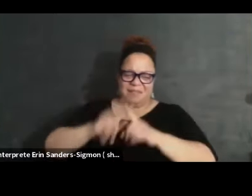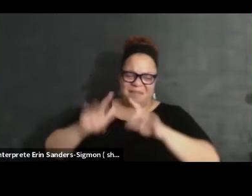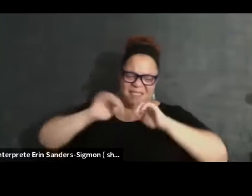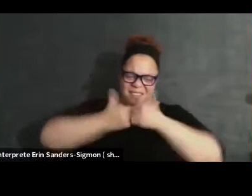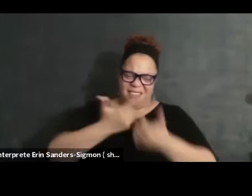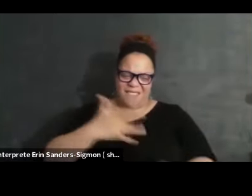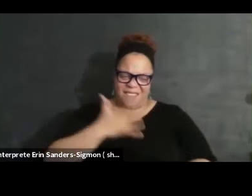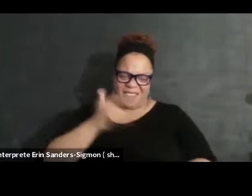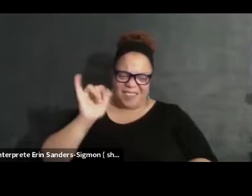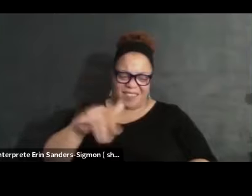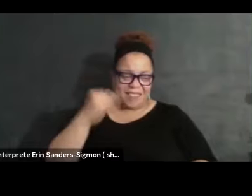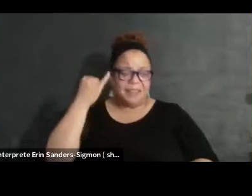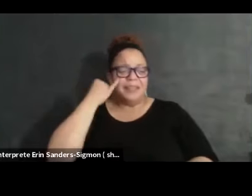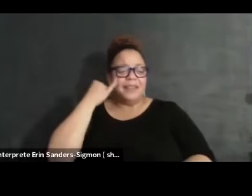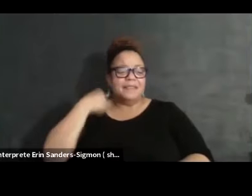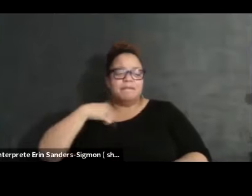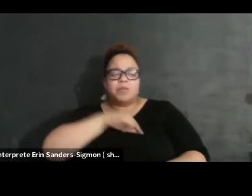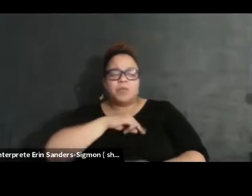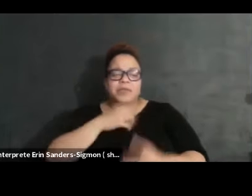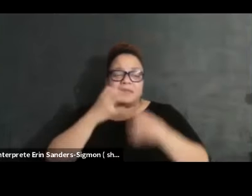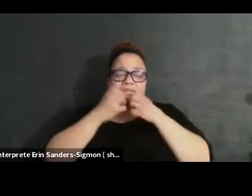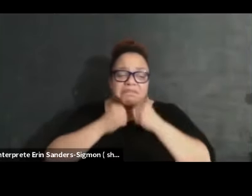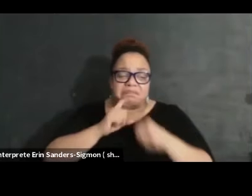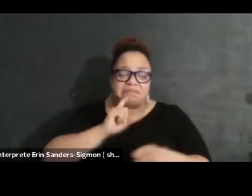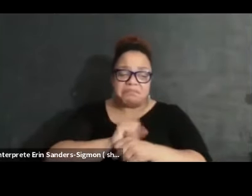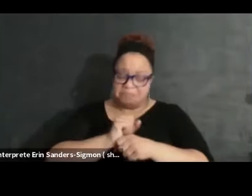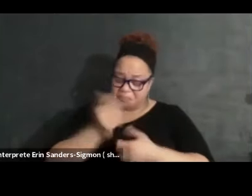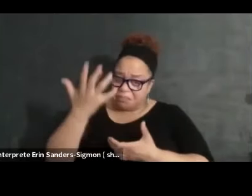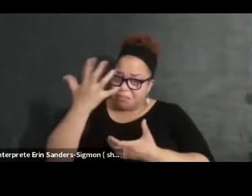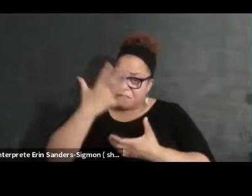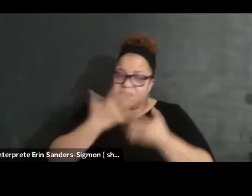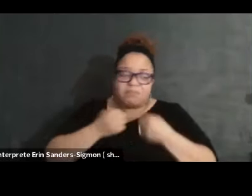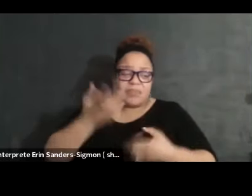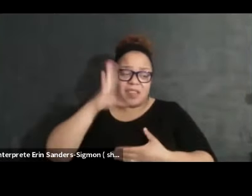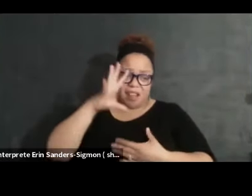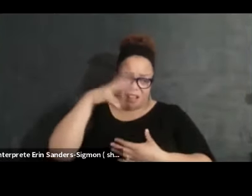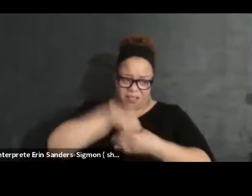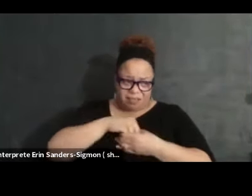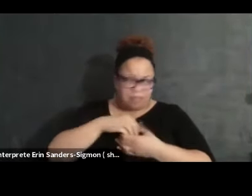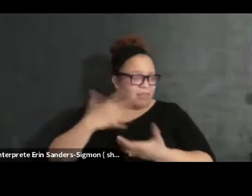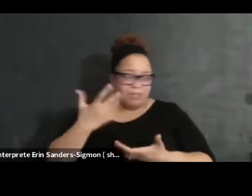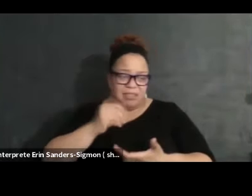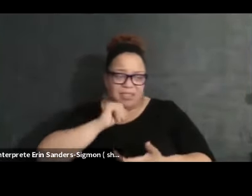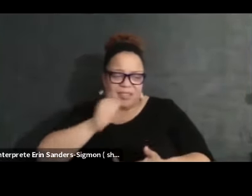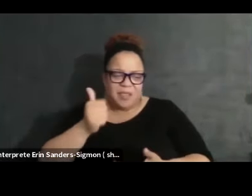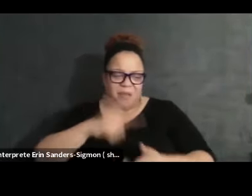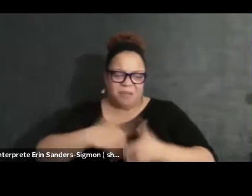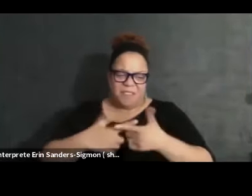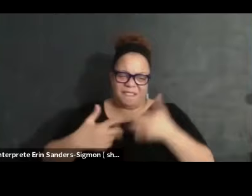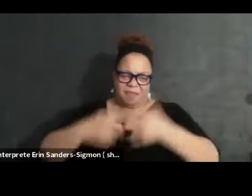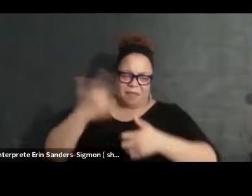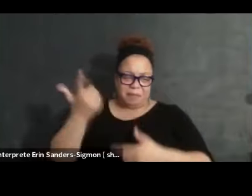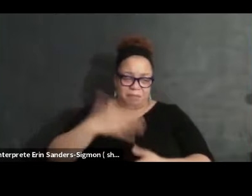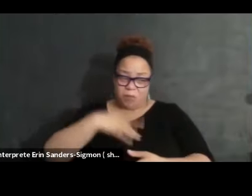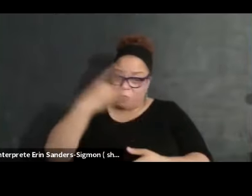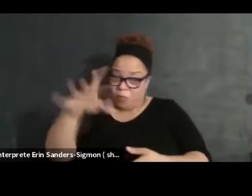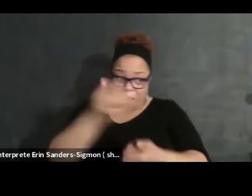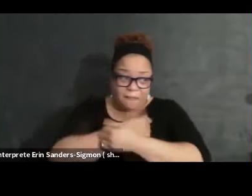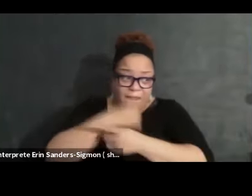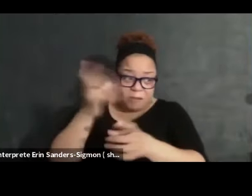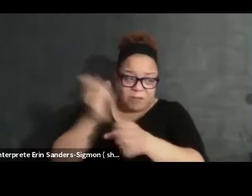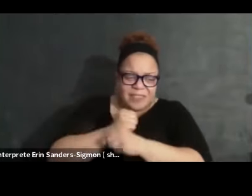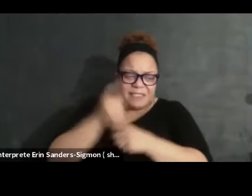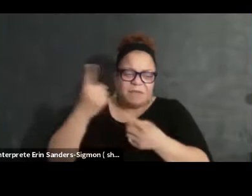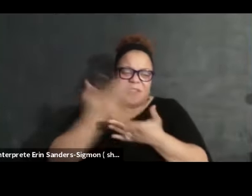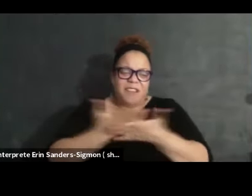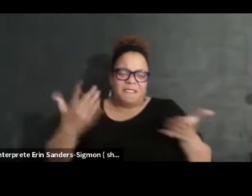our own body? The woman I follow can't stand the love she receives for the one thing we hate, the thing that attracts the men because